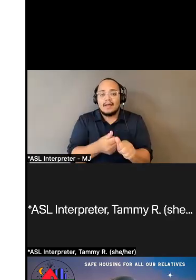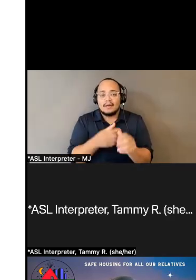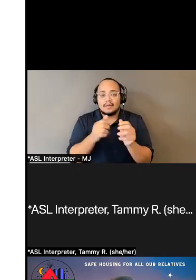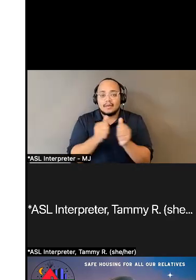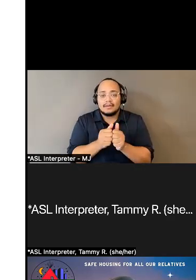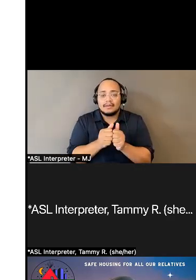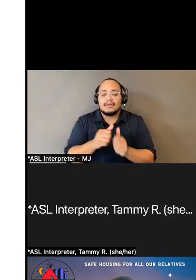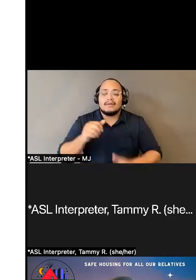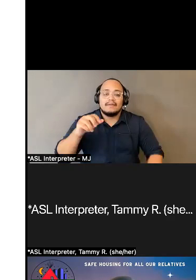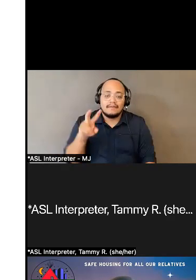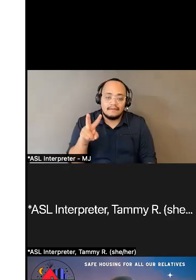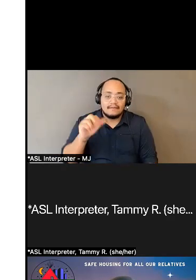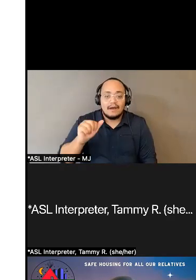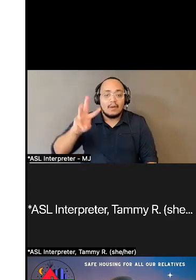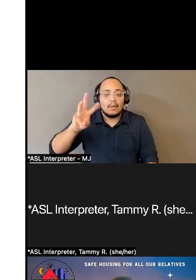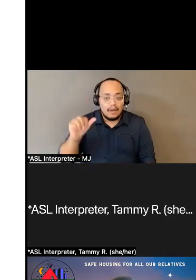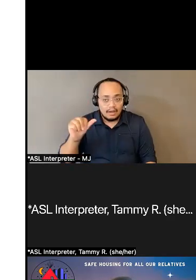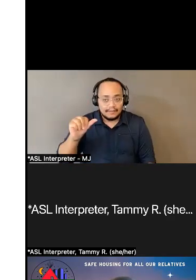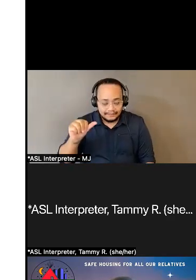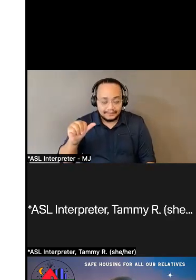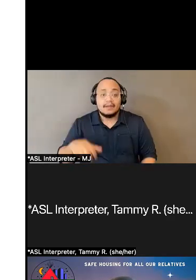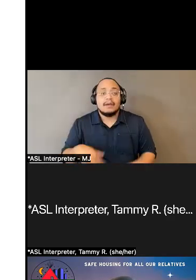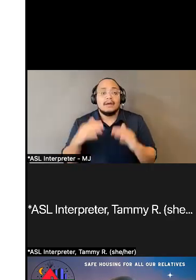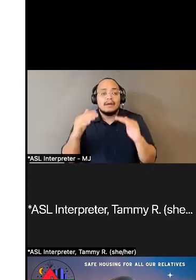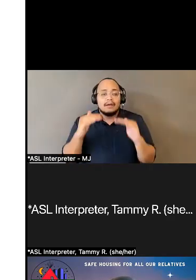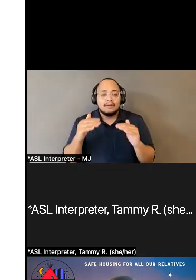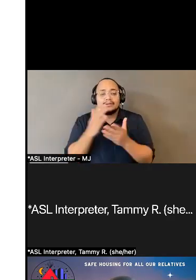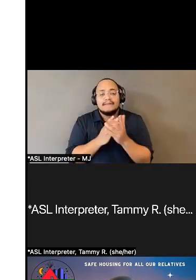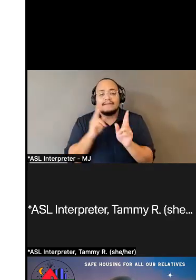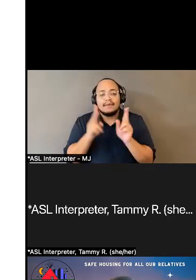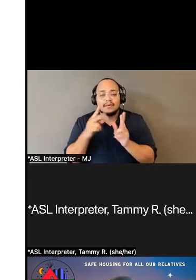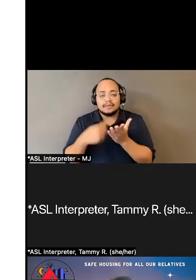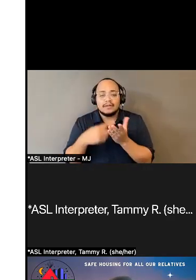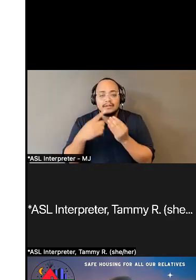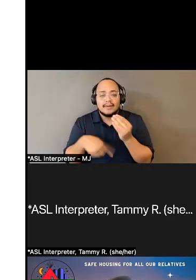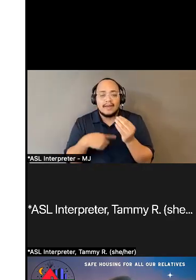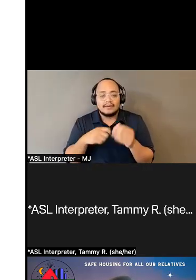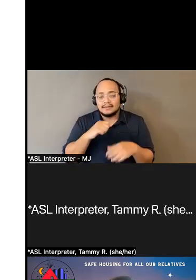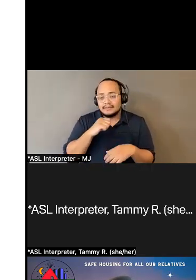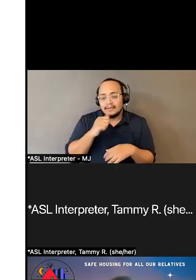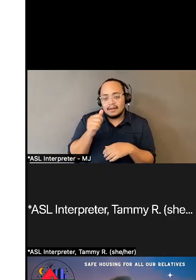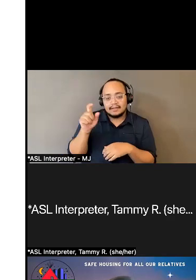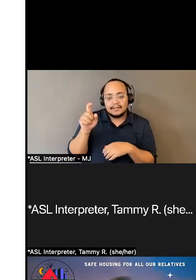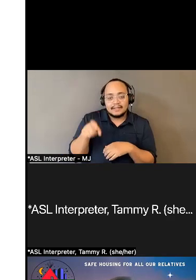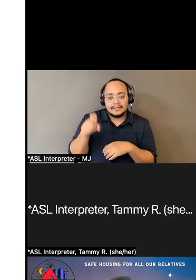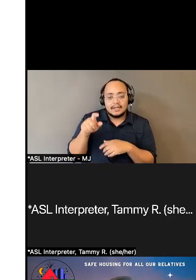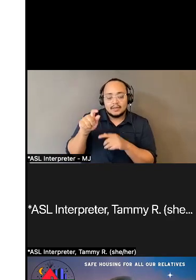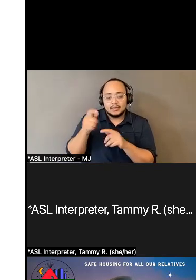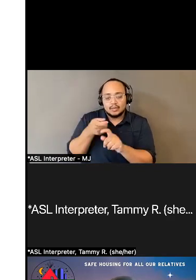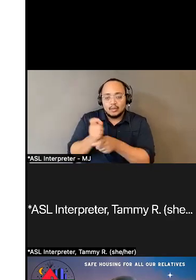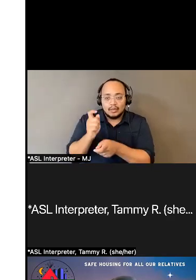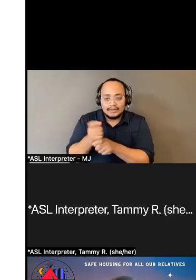A lot of people talked about unnecessary cruelty. So for example, law enforcement cutting up government issued ID